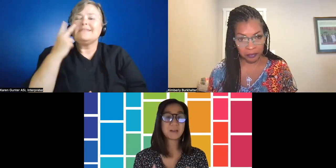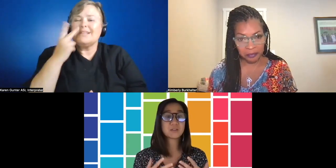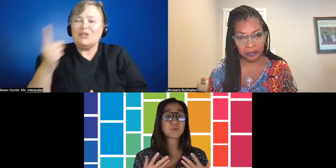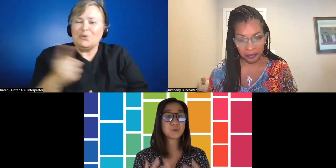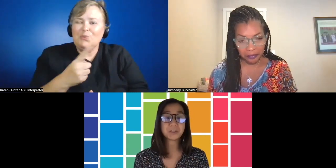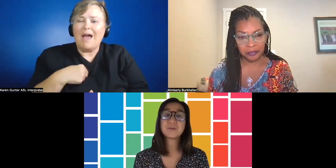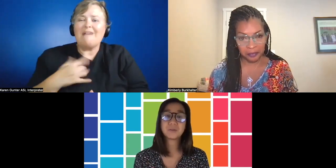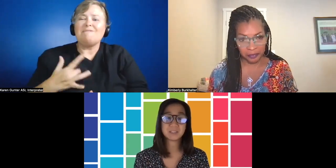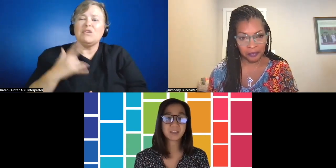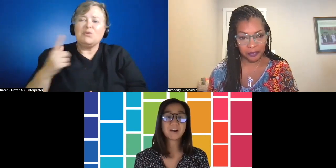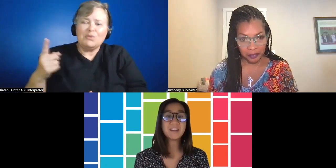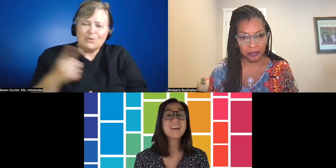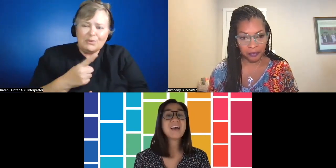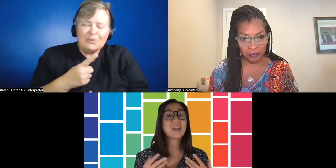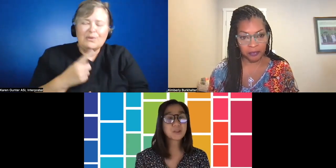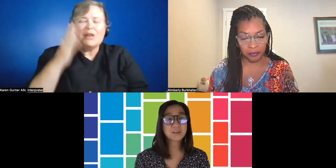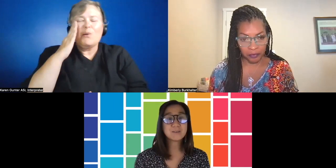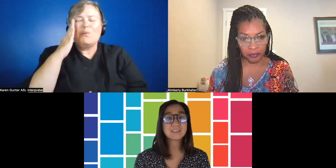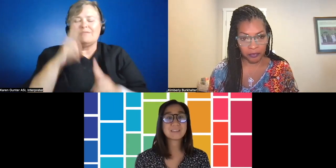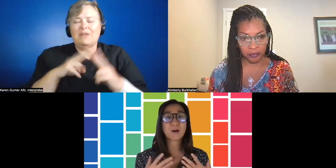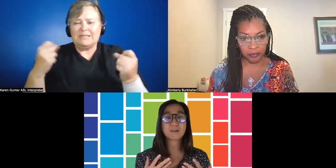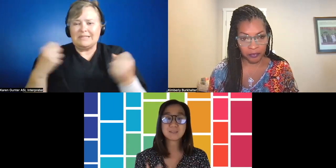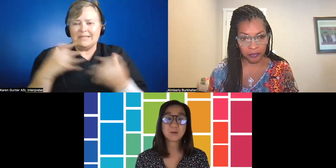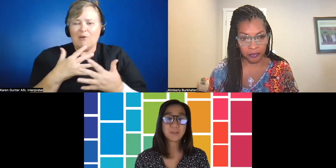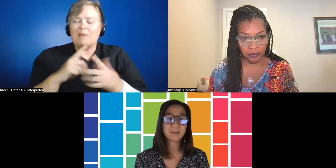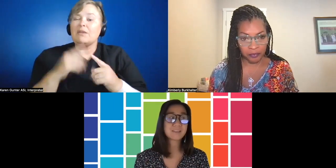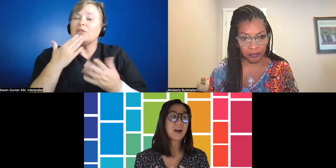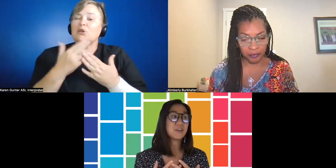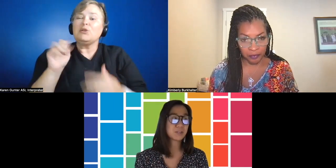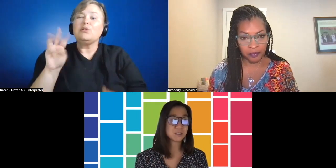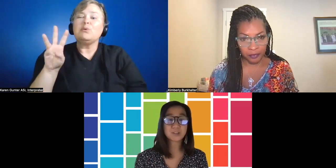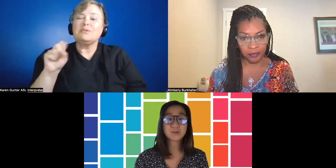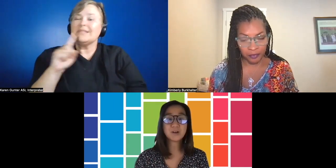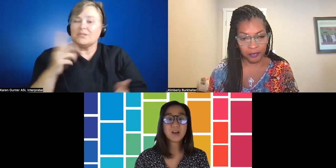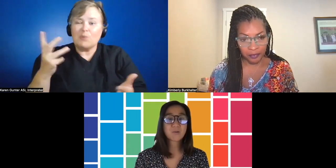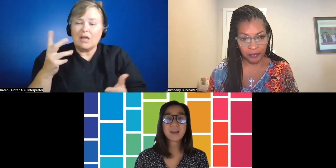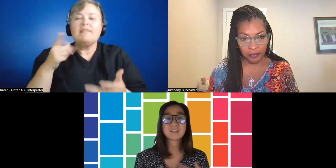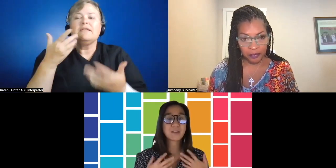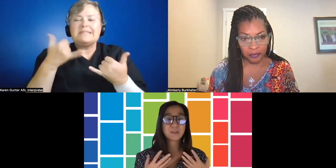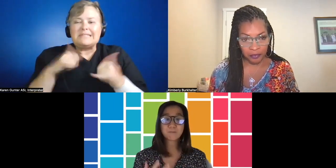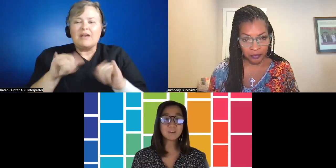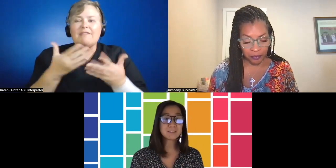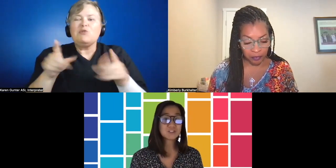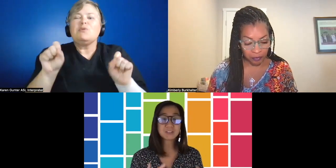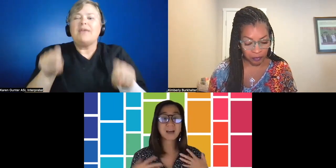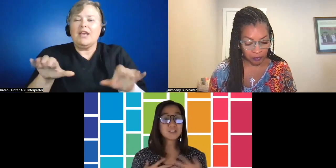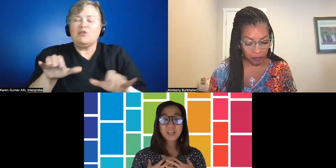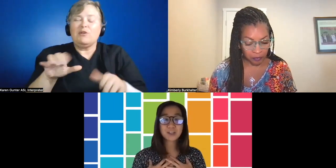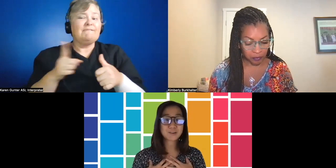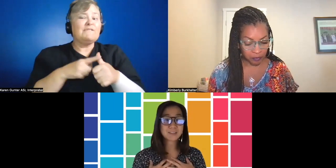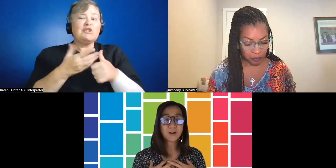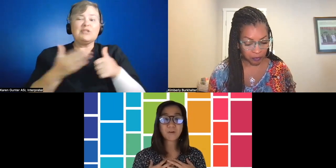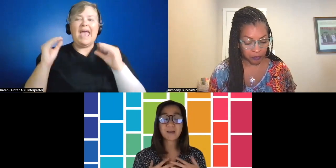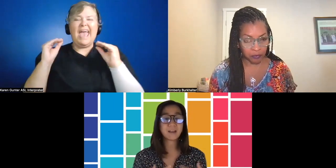you, and it is really, really scary. And the good news is there are still things that you can do, right? And so I think the first thing is just